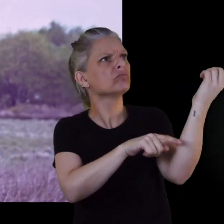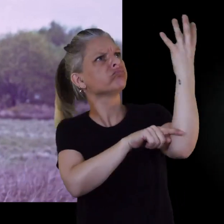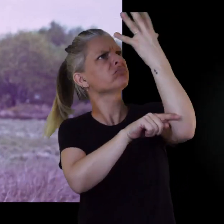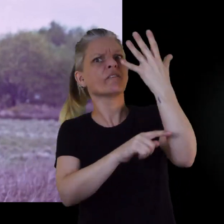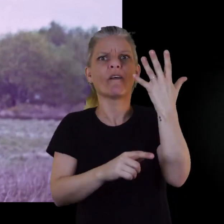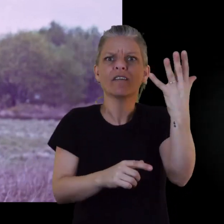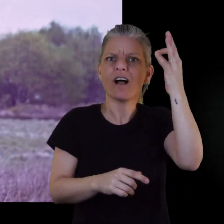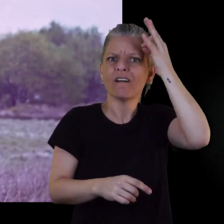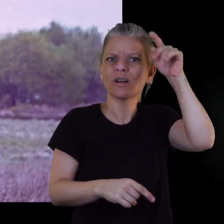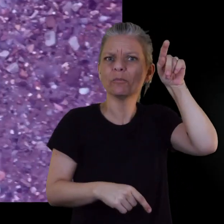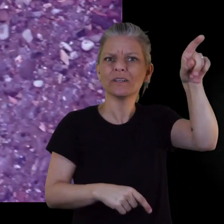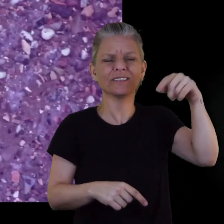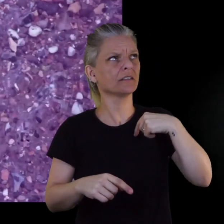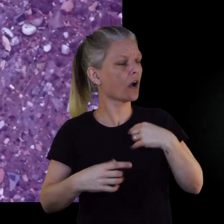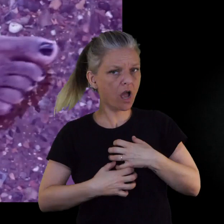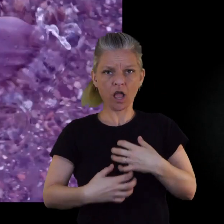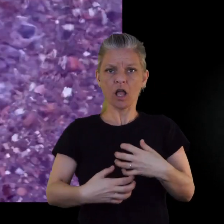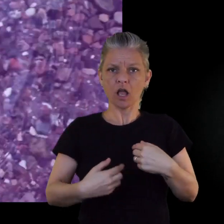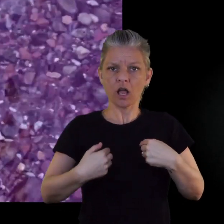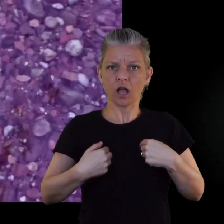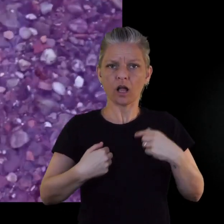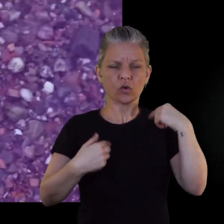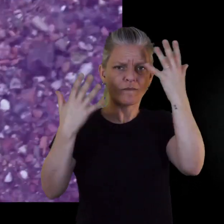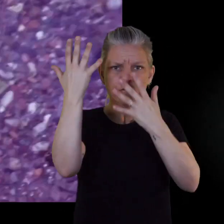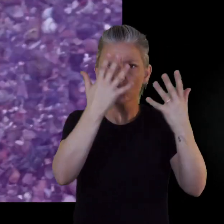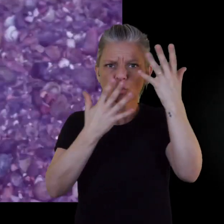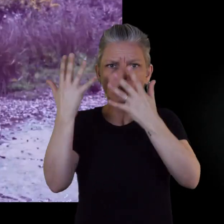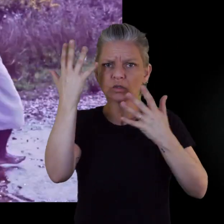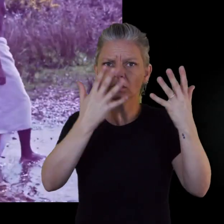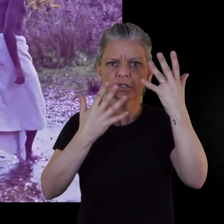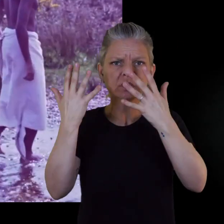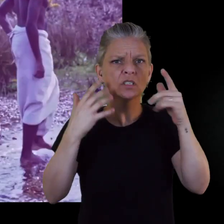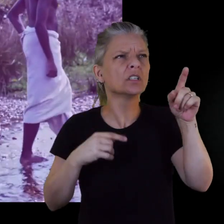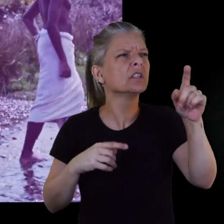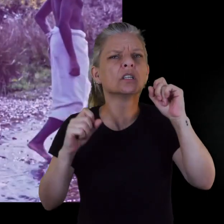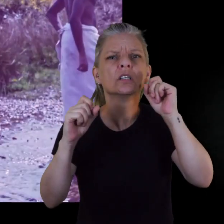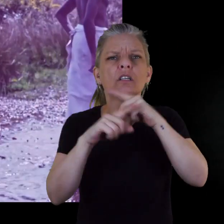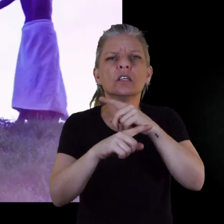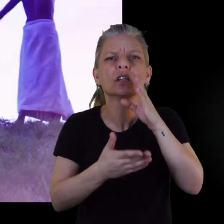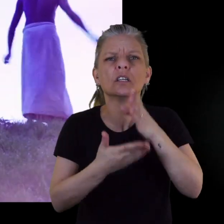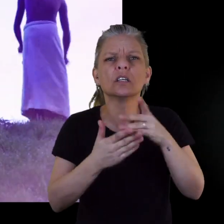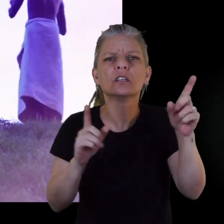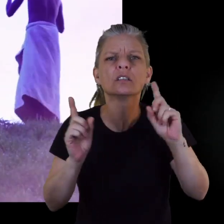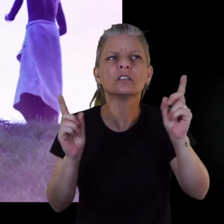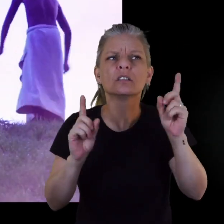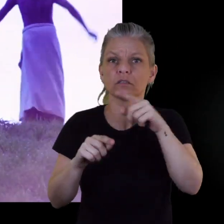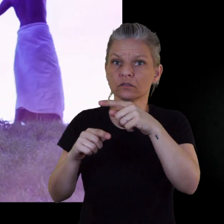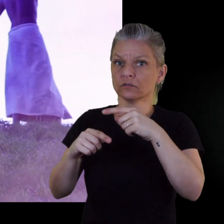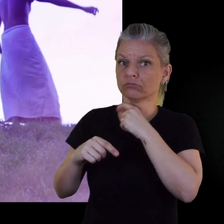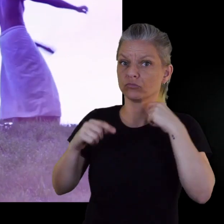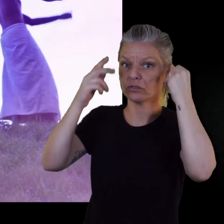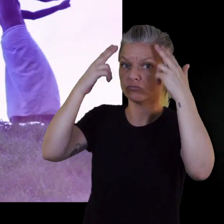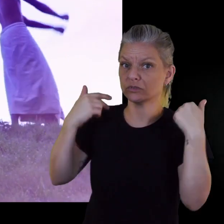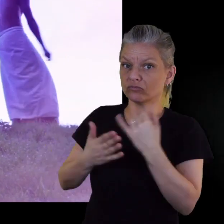stunned, confused. What was this strange fiction? Was the oracle wrong? O goddess of glimpses,